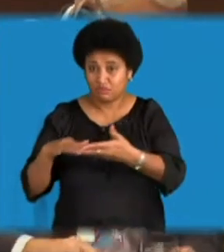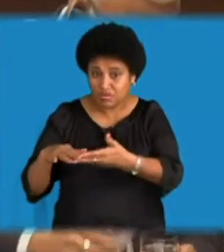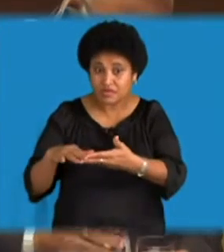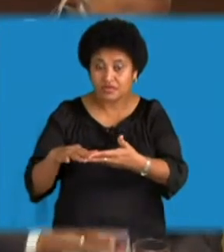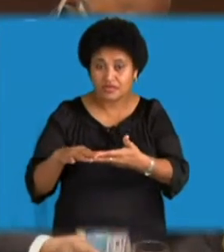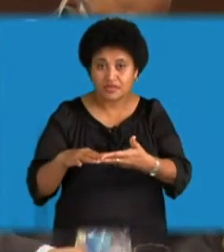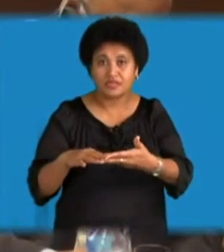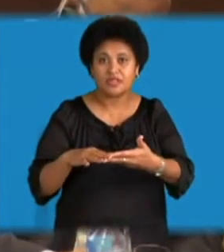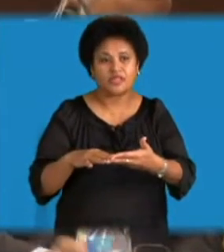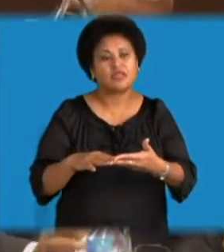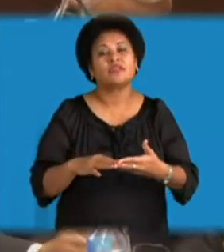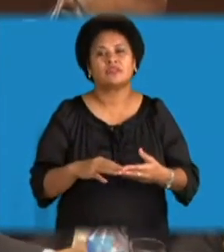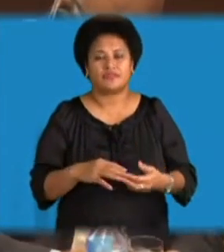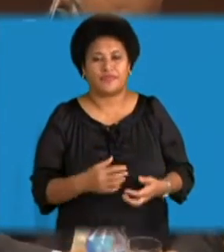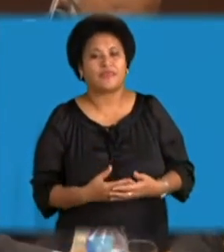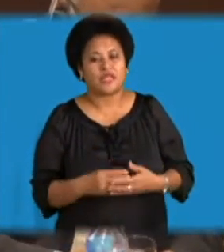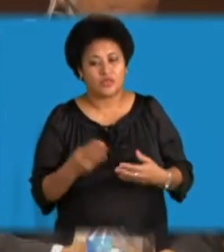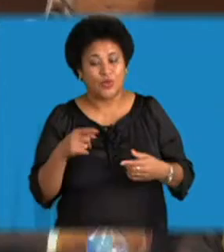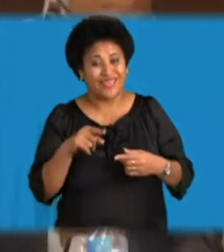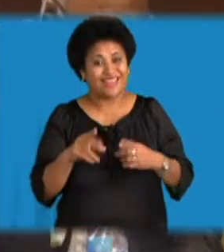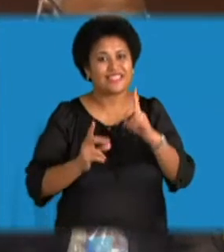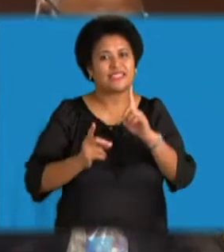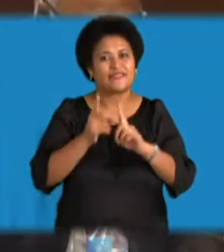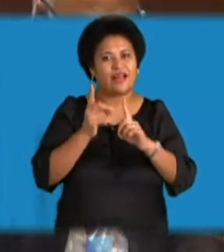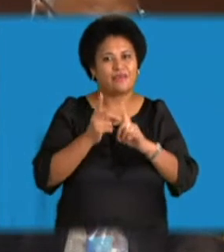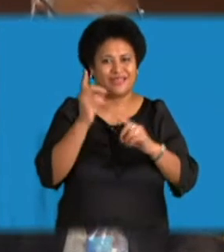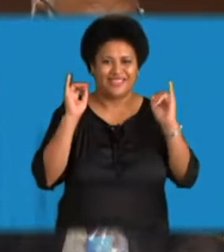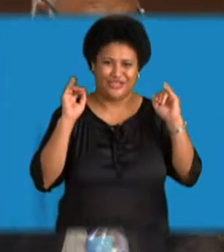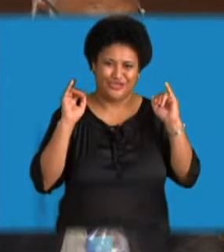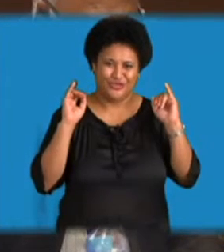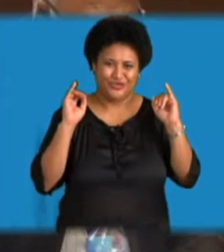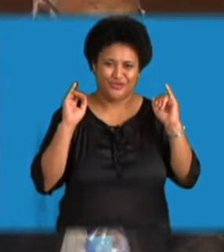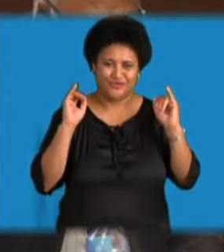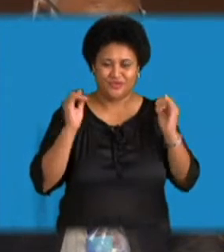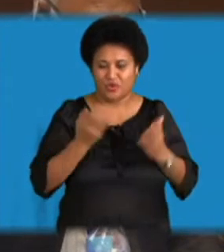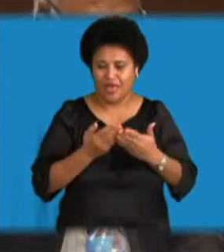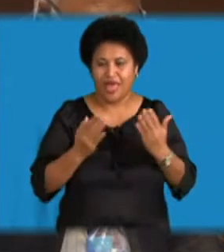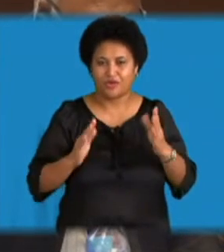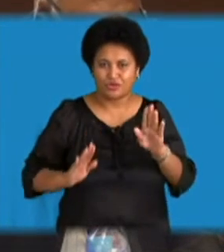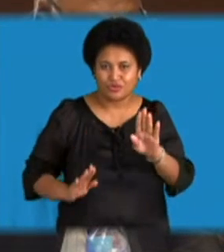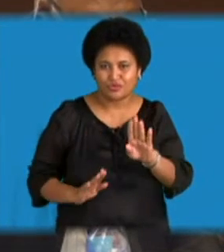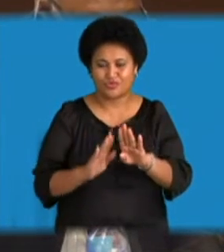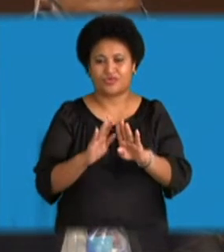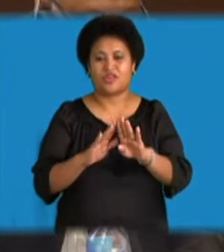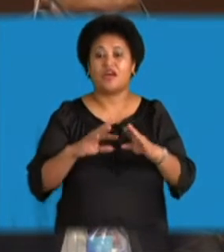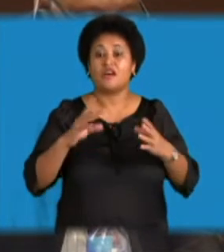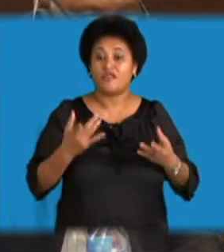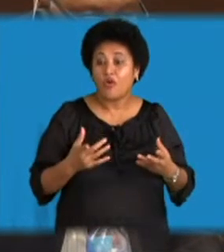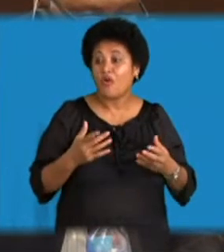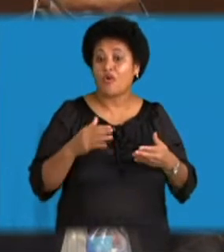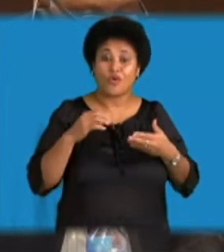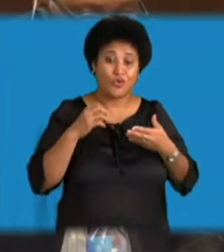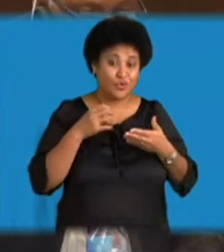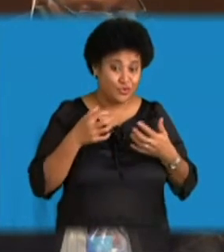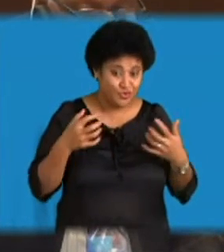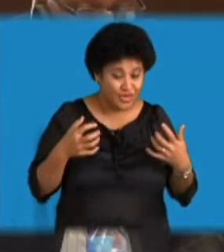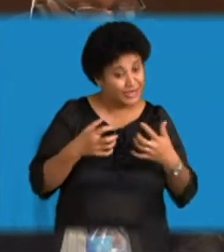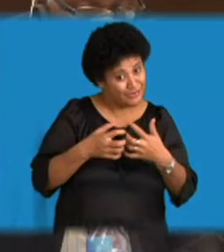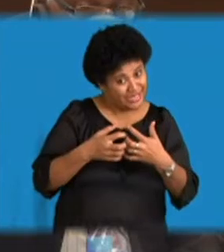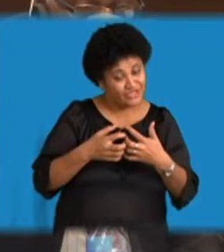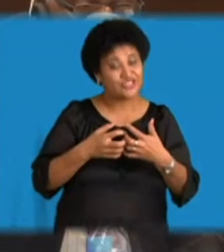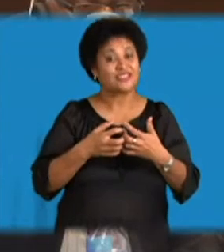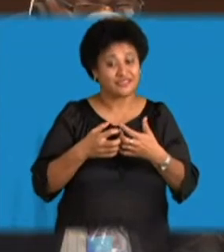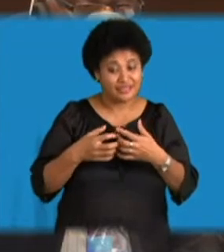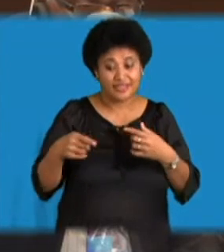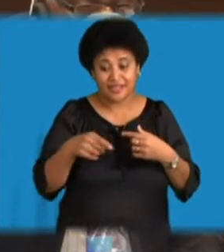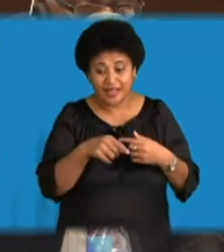carbon footprint, actually is a development issue. Because adaptation means that you have an erosion